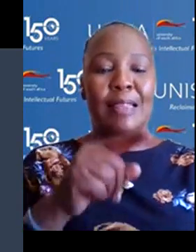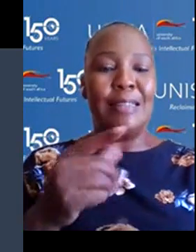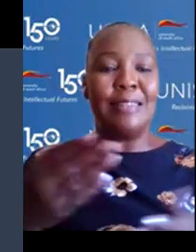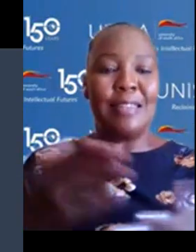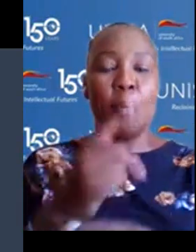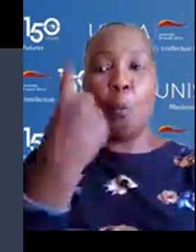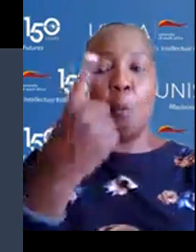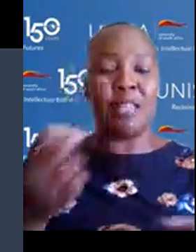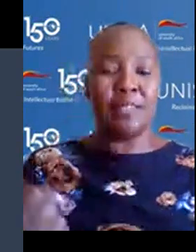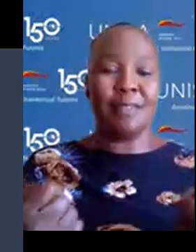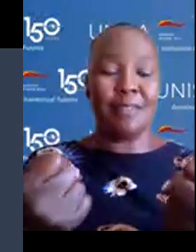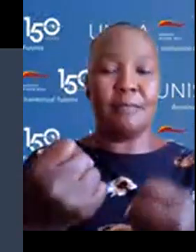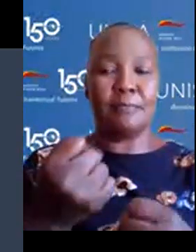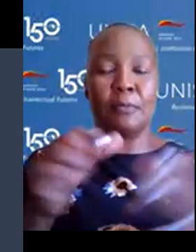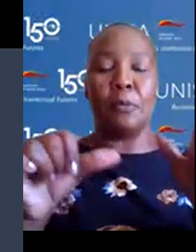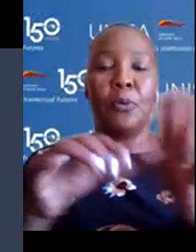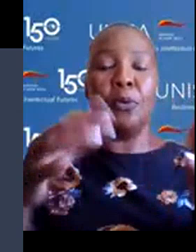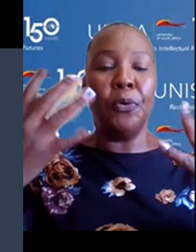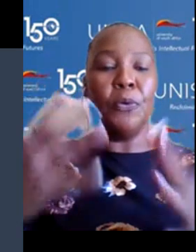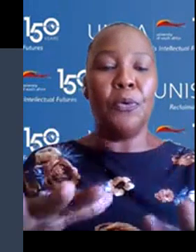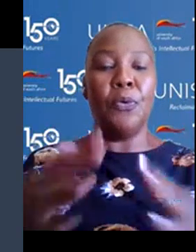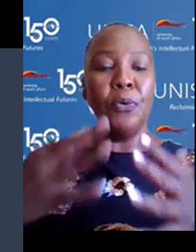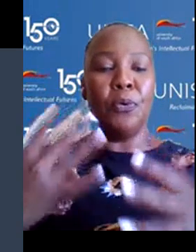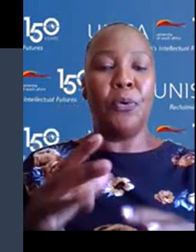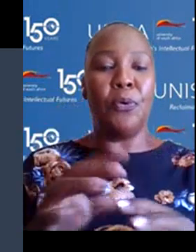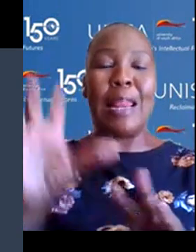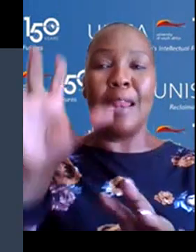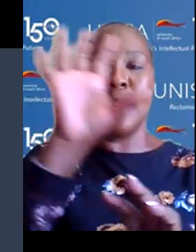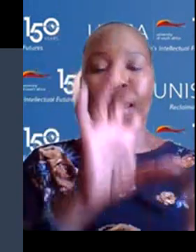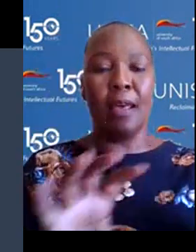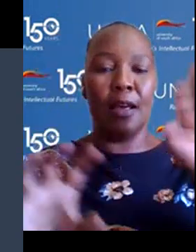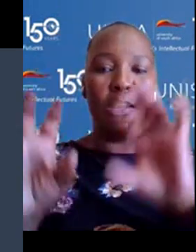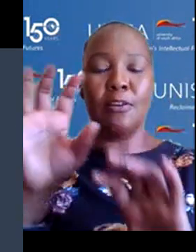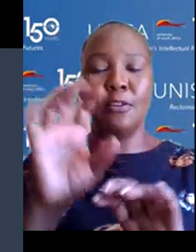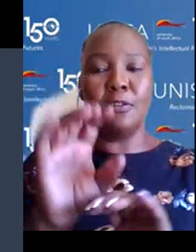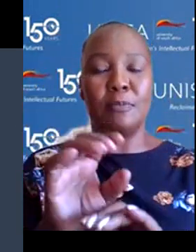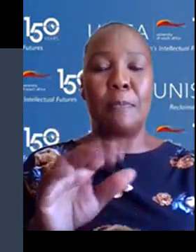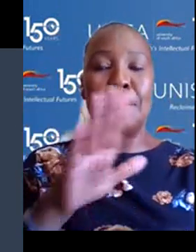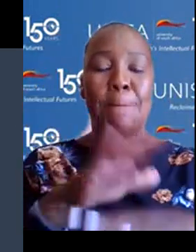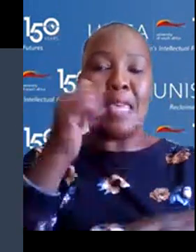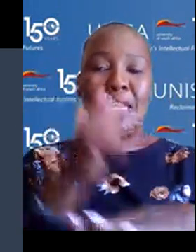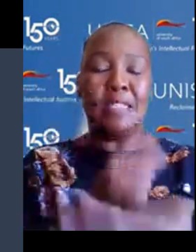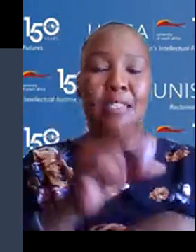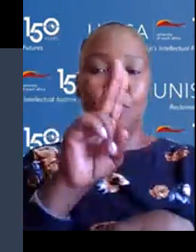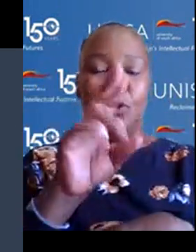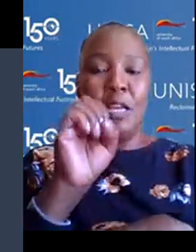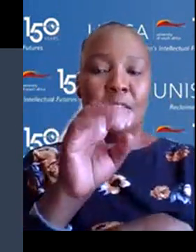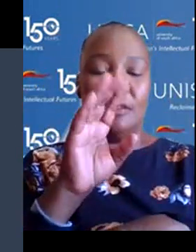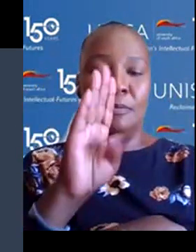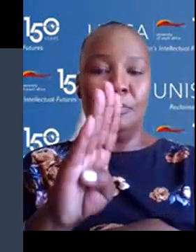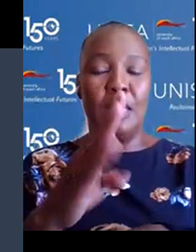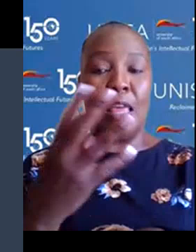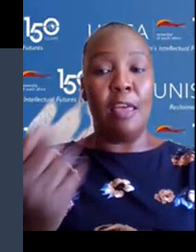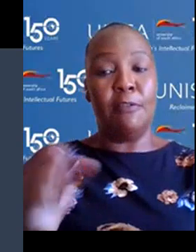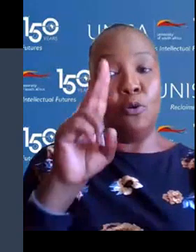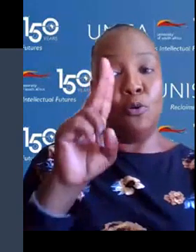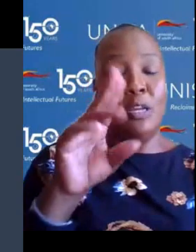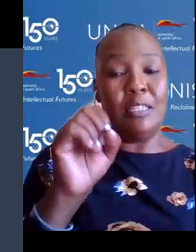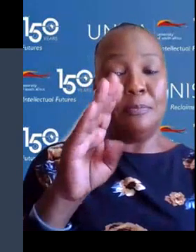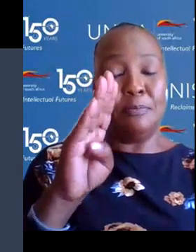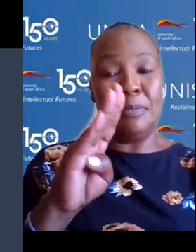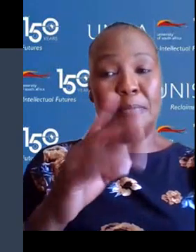OneDrive. OneDrive, guys, it's cloud-based USB. So really what it is just having your USB, but the only